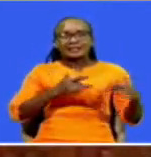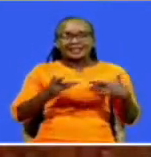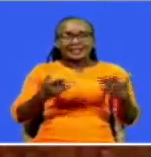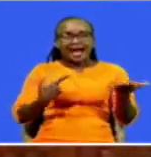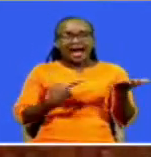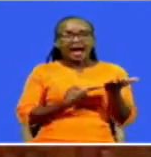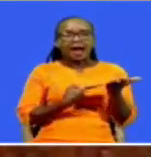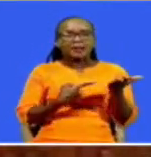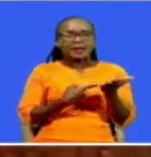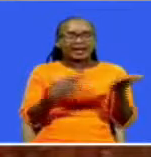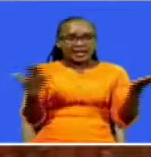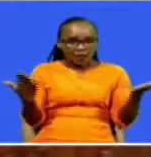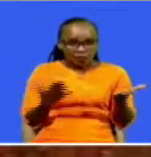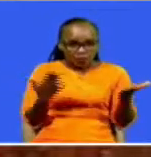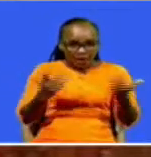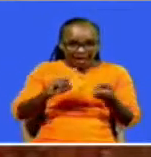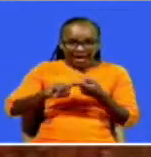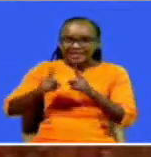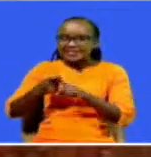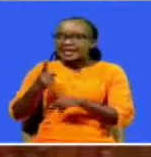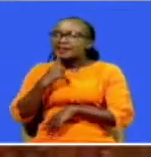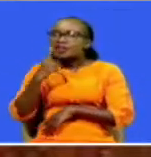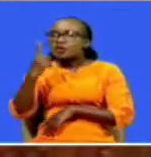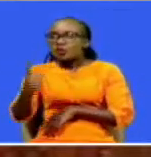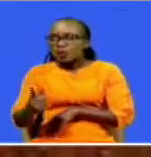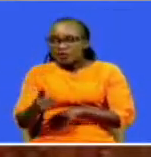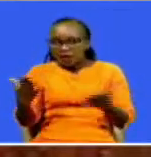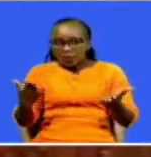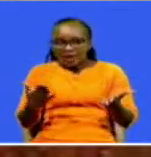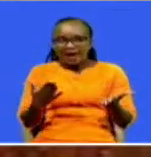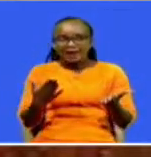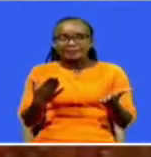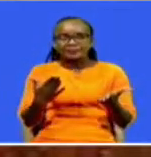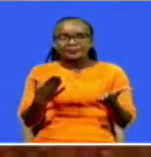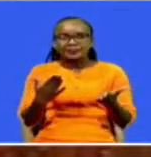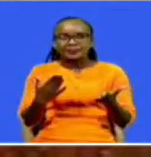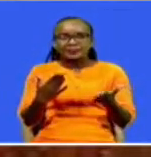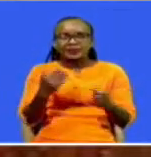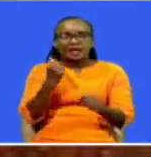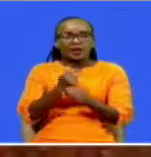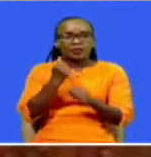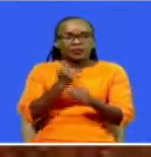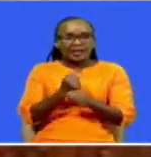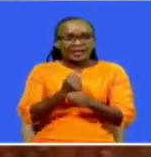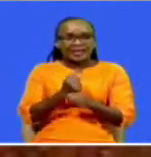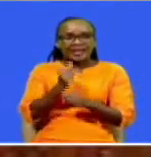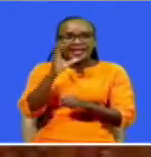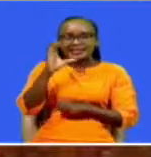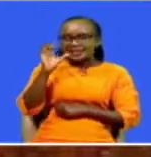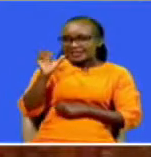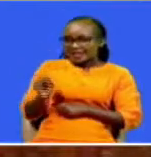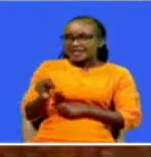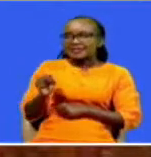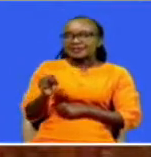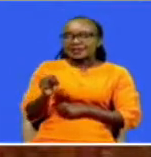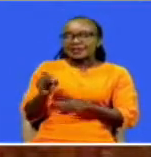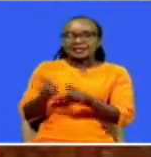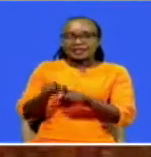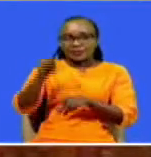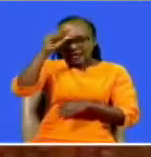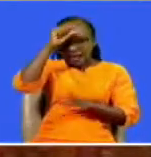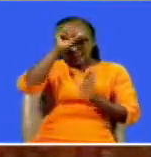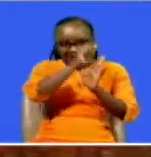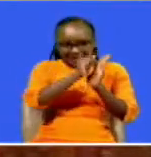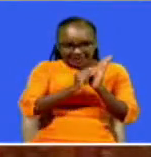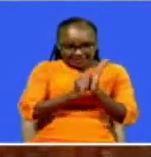mechanism in the standing orders to facilitate cabinet secretaries to articulate government